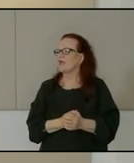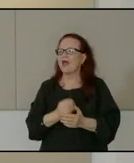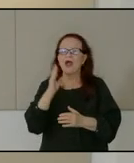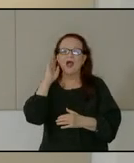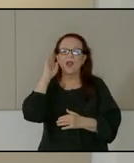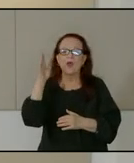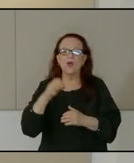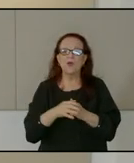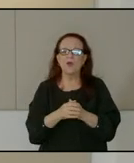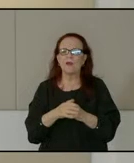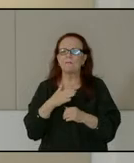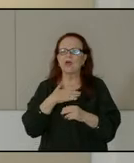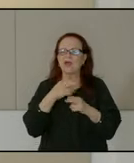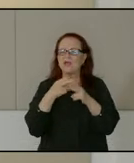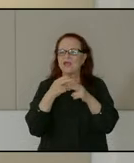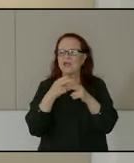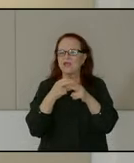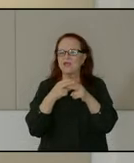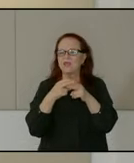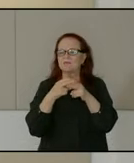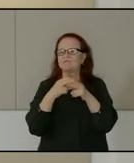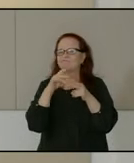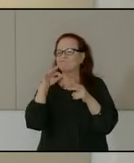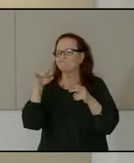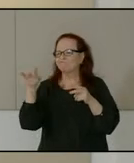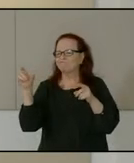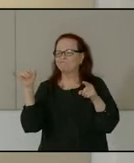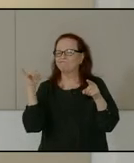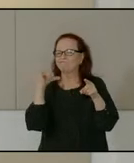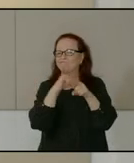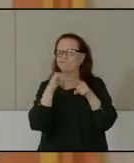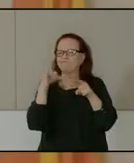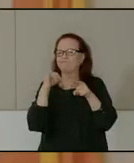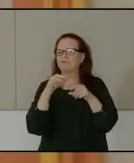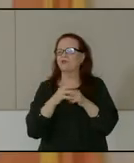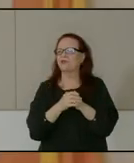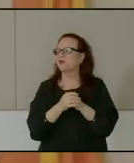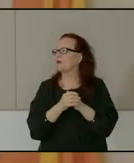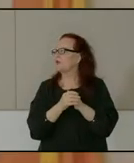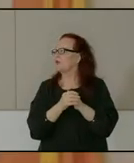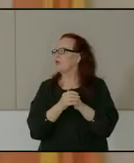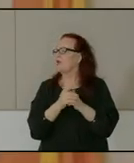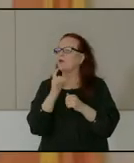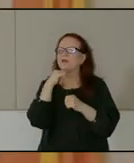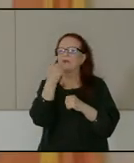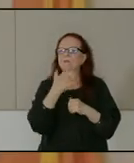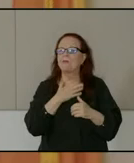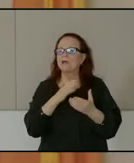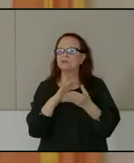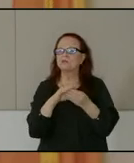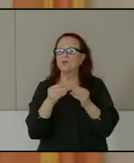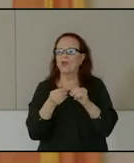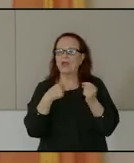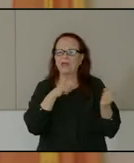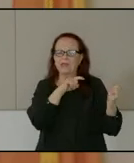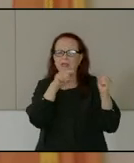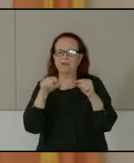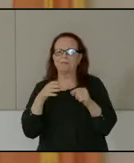Hello, my name is Irina Sobianina, and let me tell you my story. I came with my